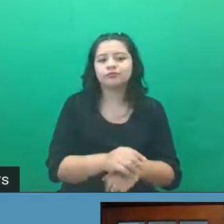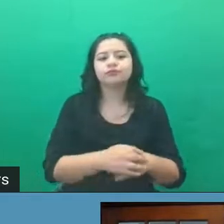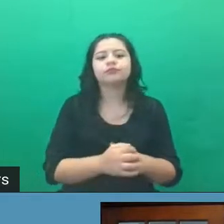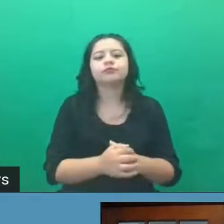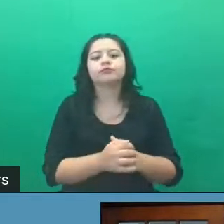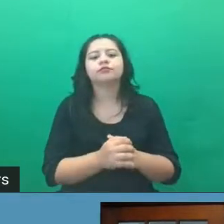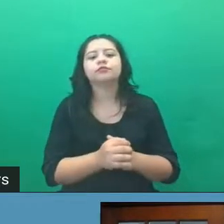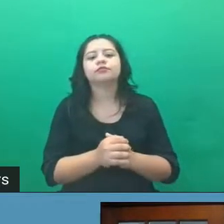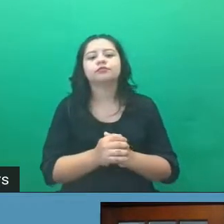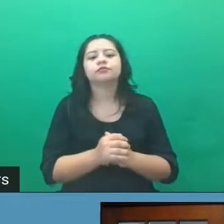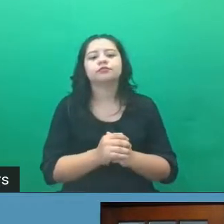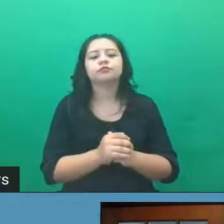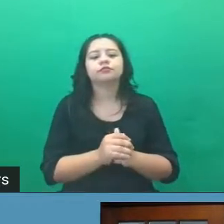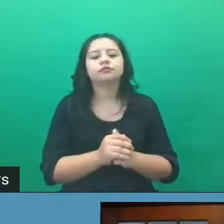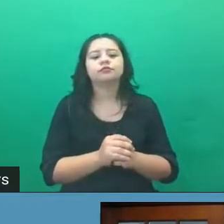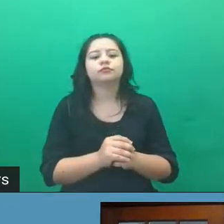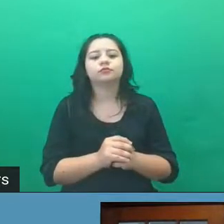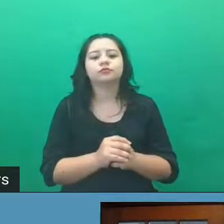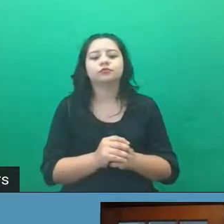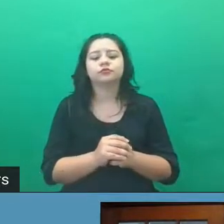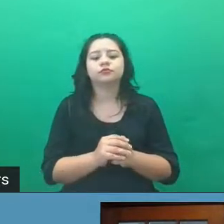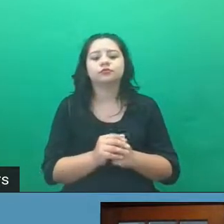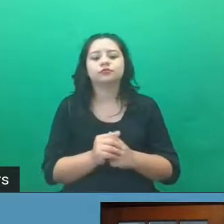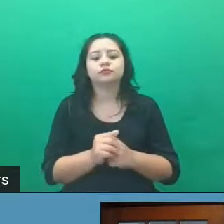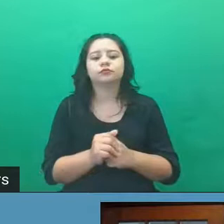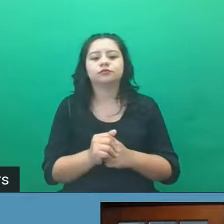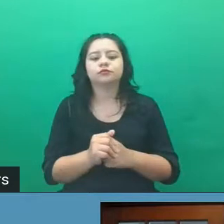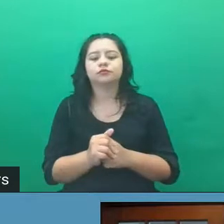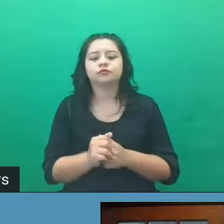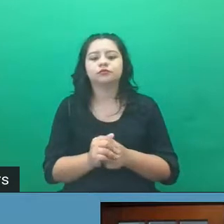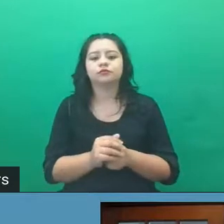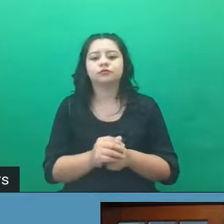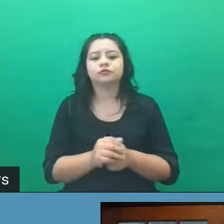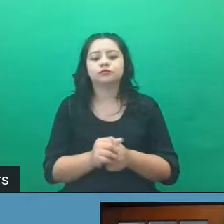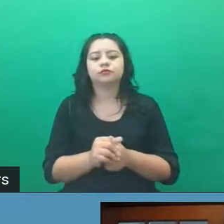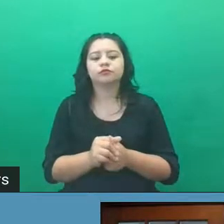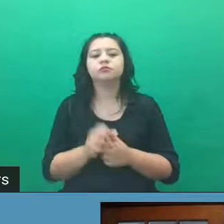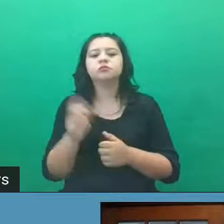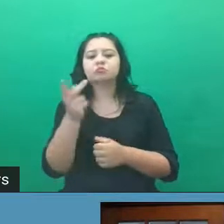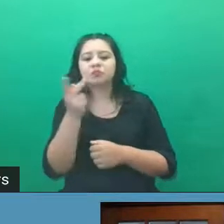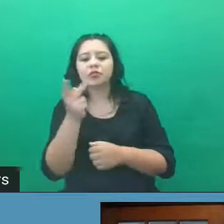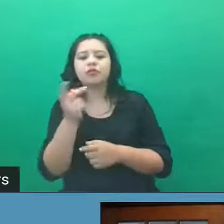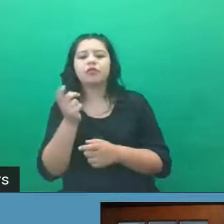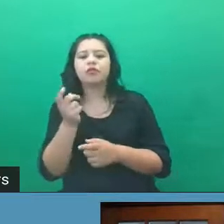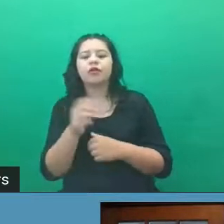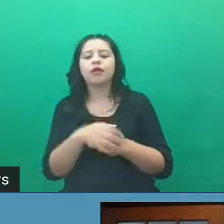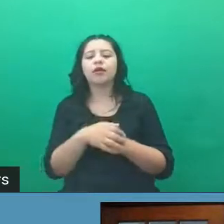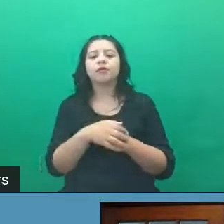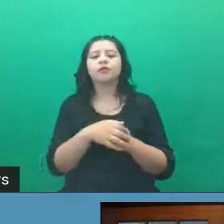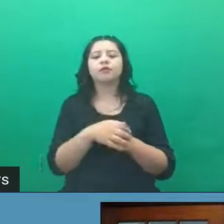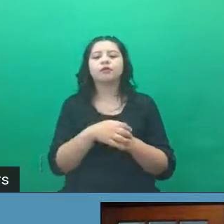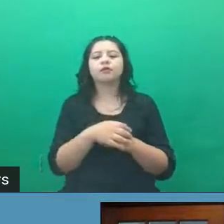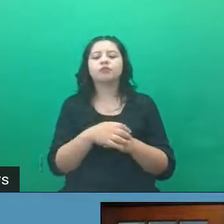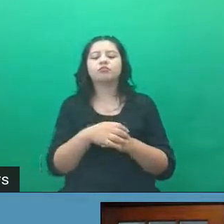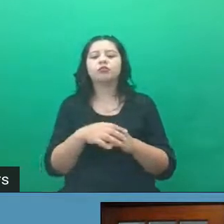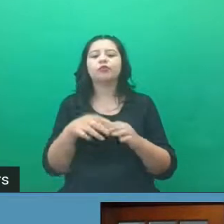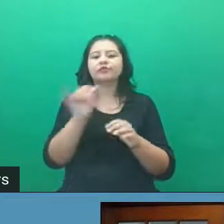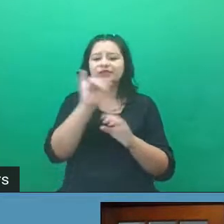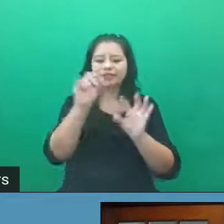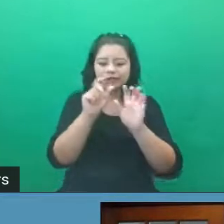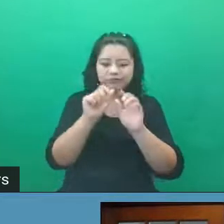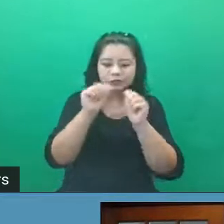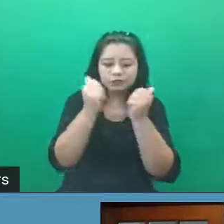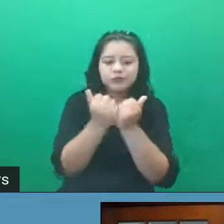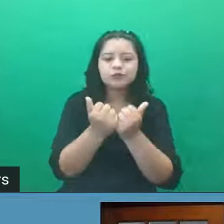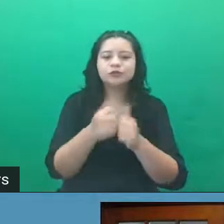are there different, I'm thinking in terms of, you and I run museum associations, and so it's a slightly different